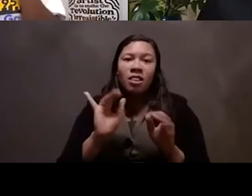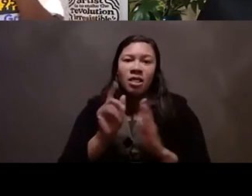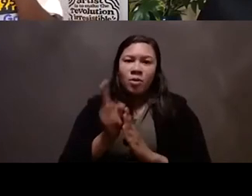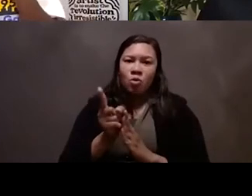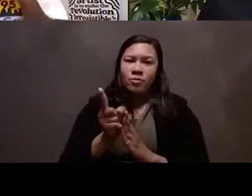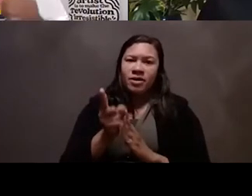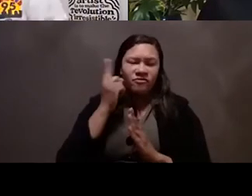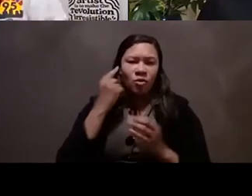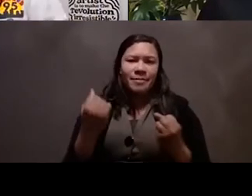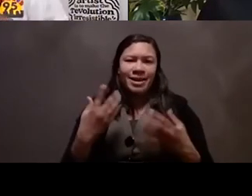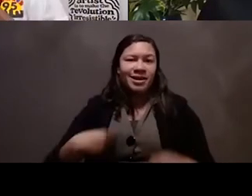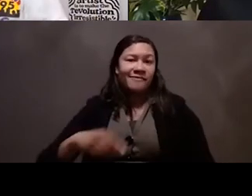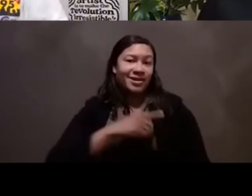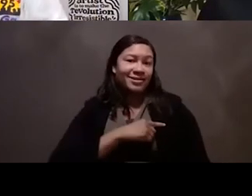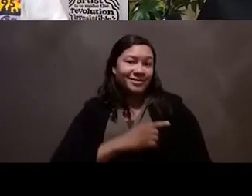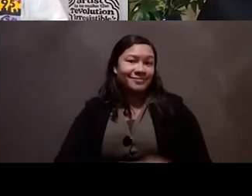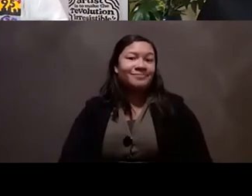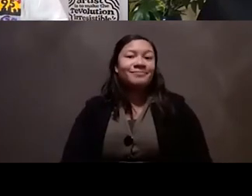so many of us,